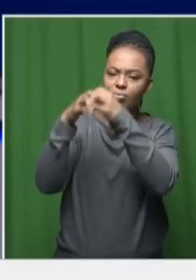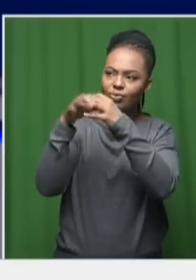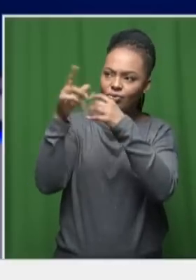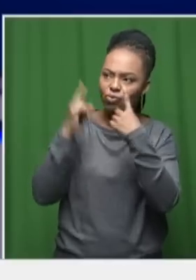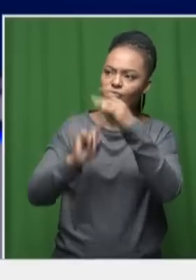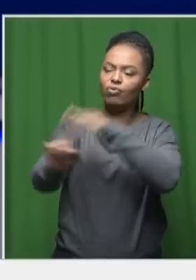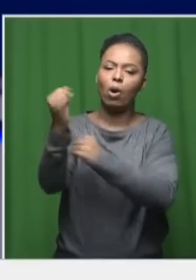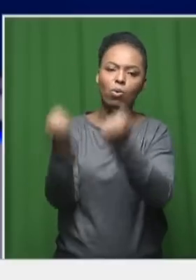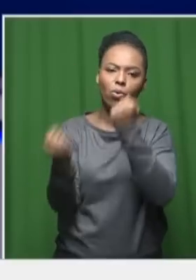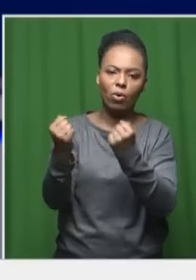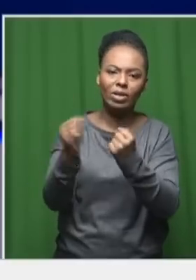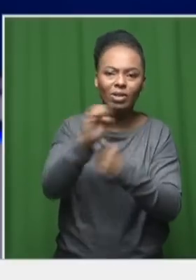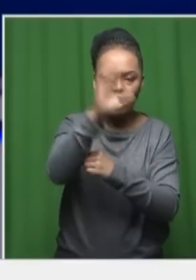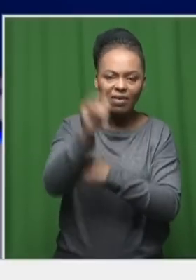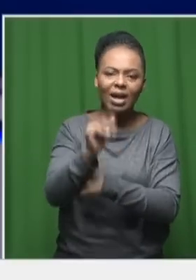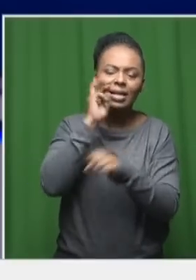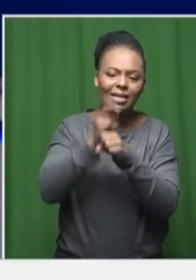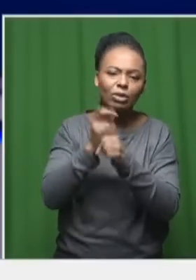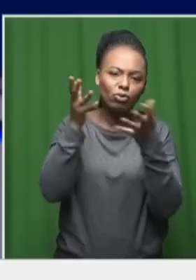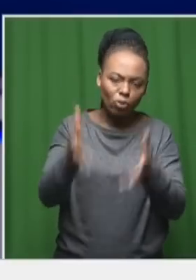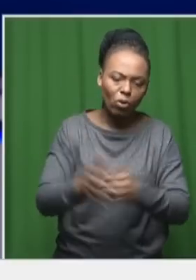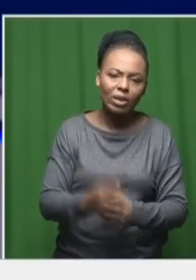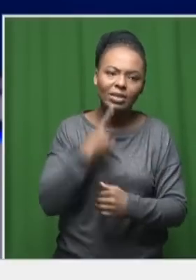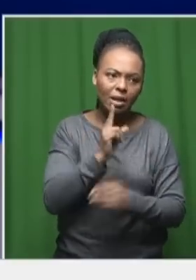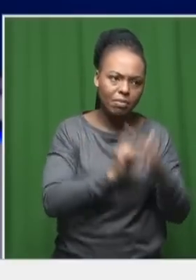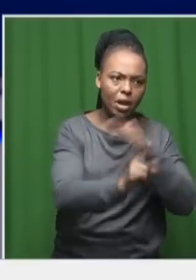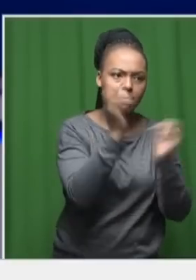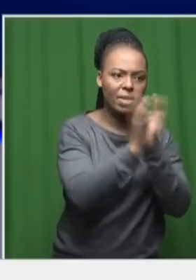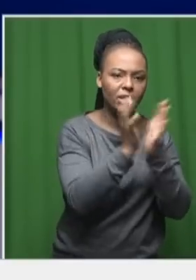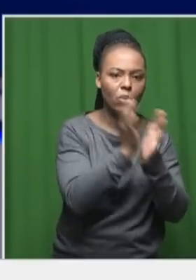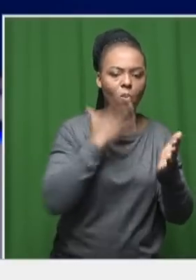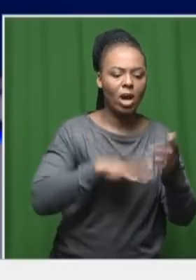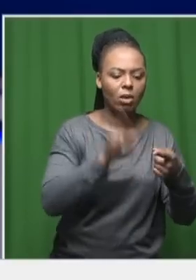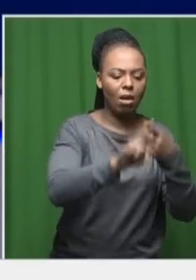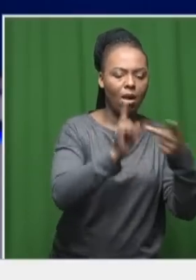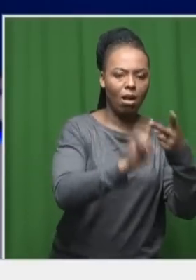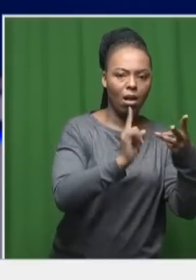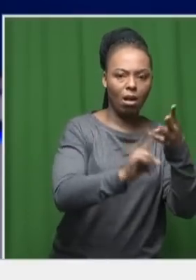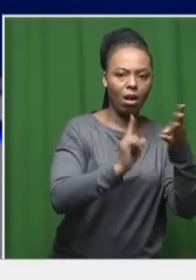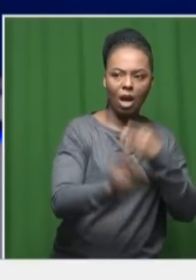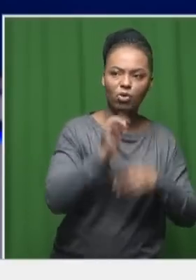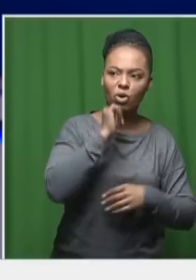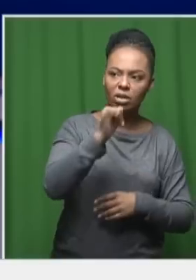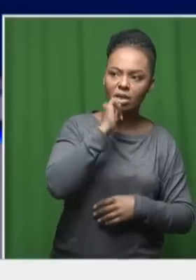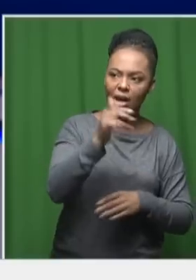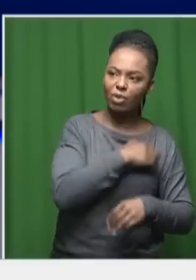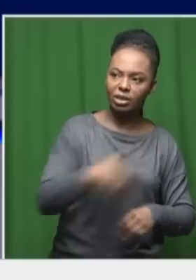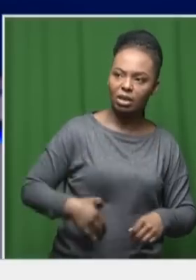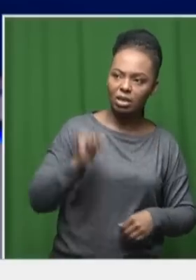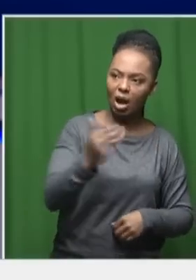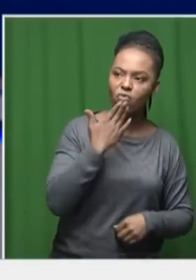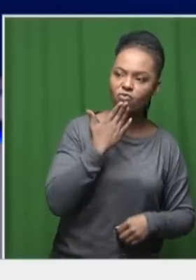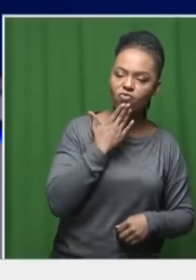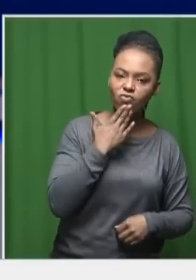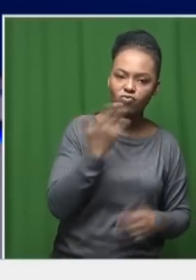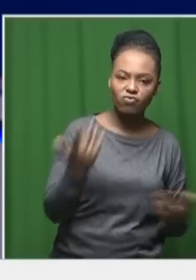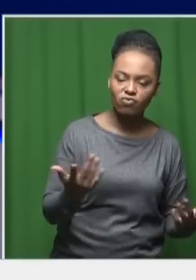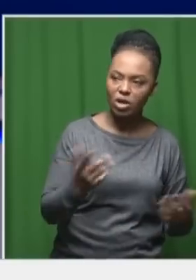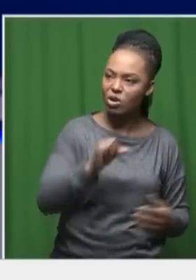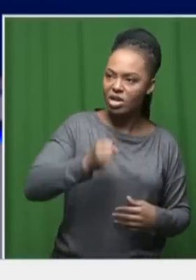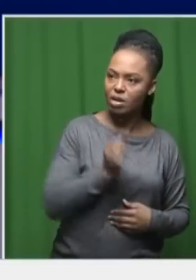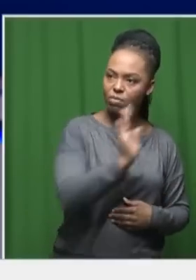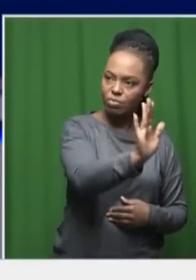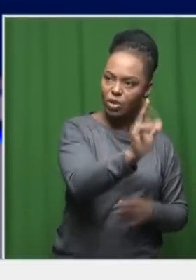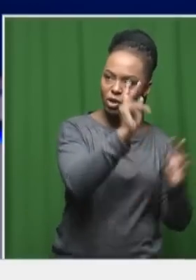think that's what South Africans want, where I can actually go to a meeting and say, this is what we want, this is what we're working towards. I don't care who your president is, because you can keep that. That's for you